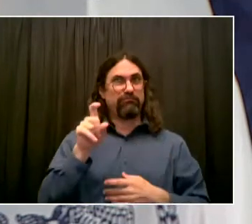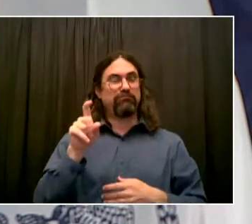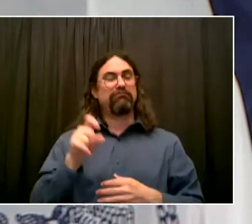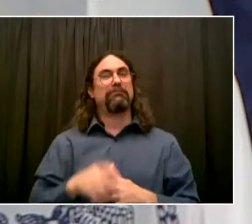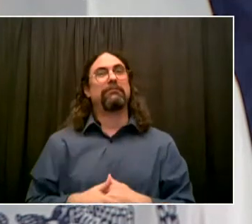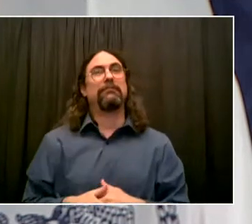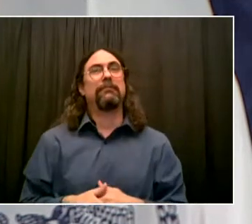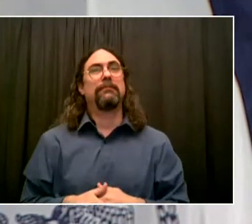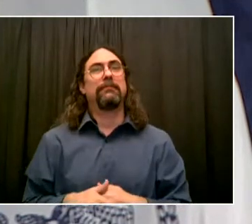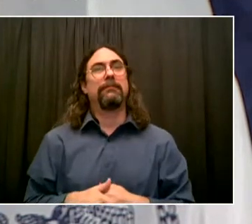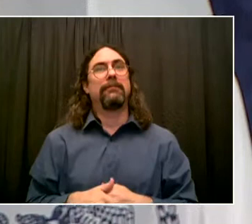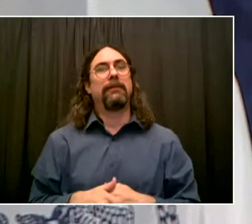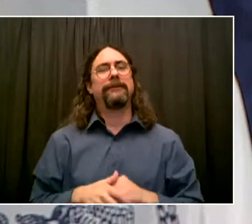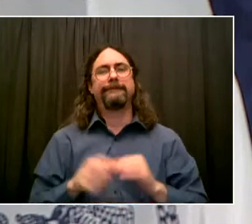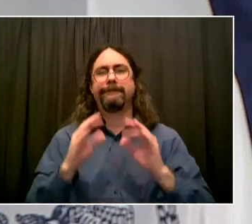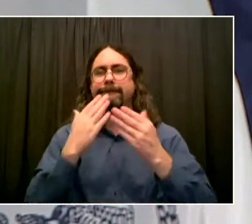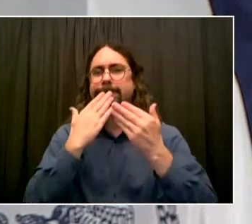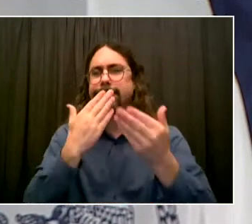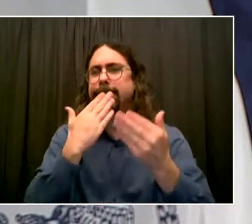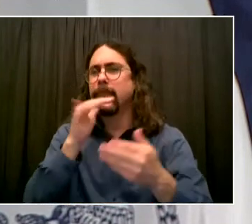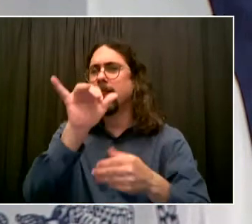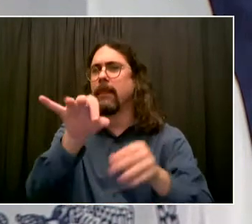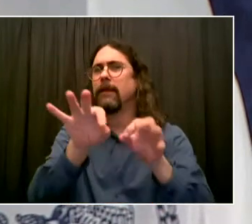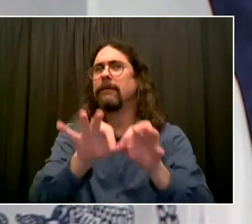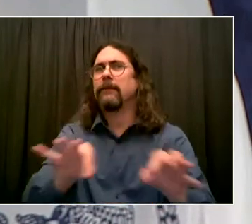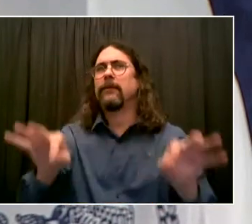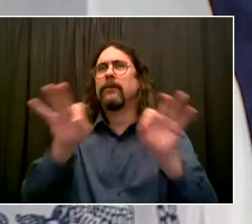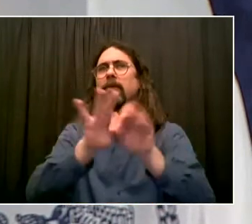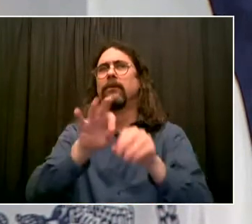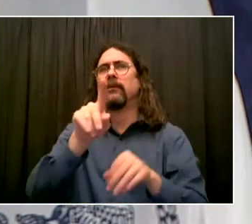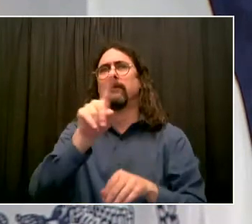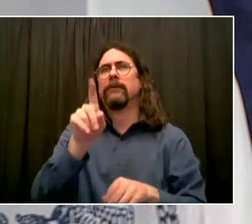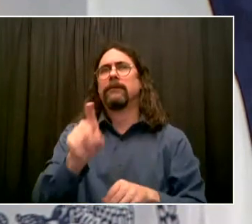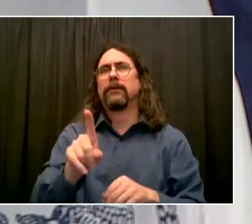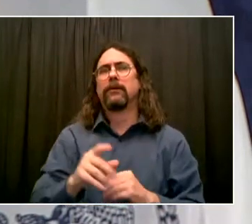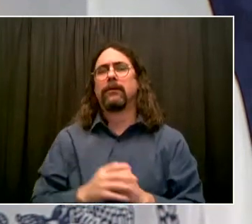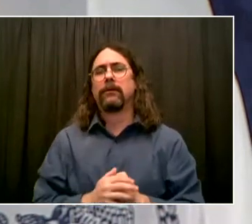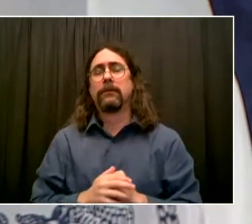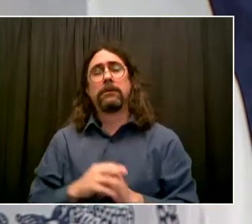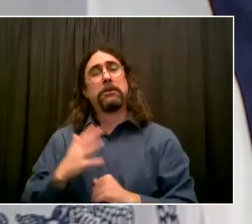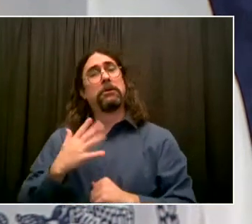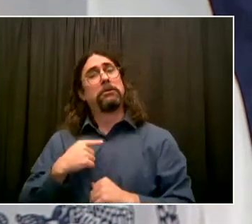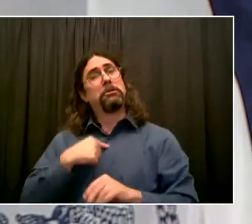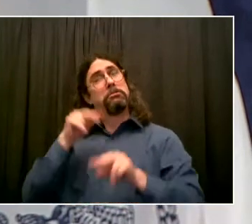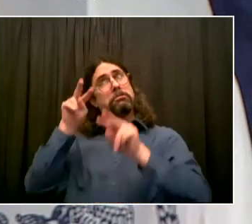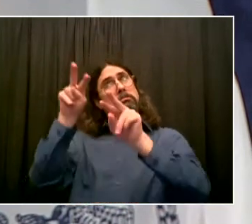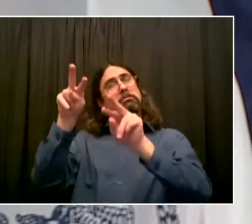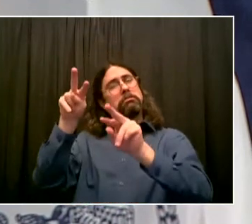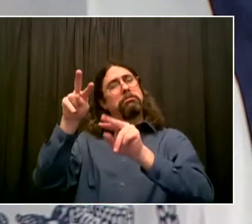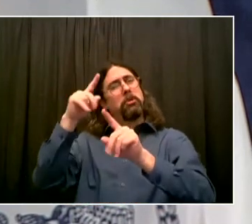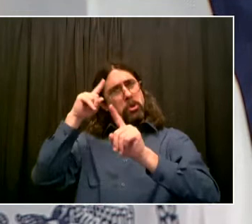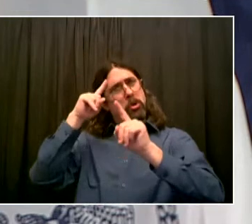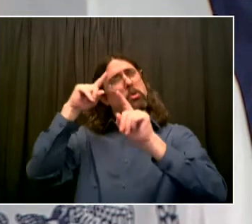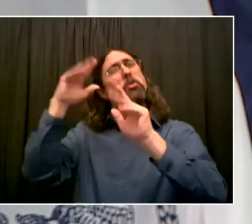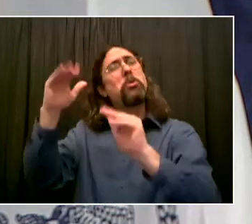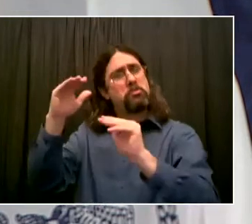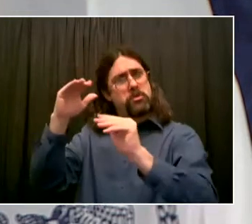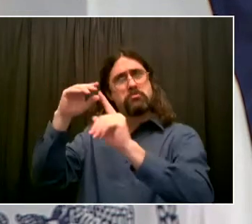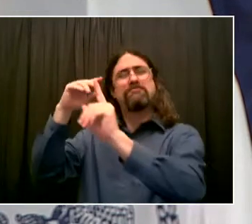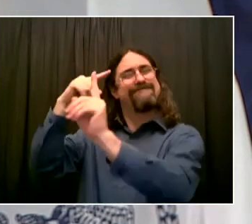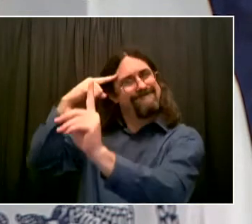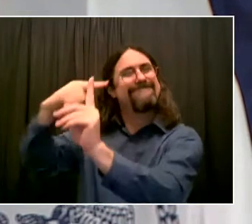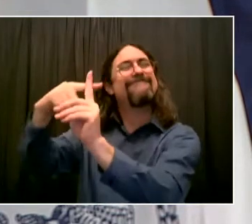numbers continue to support the goals we've set. I mean, 6.3 million